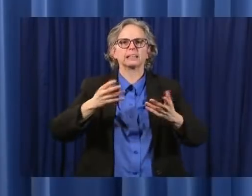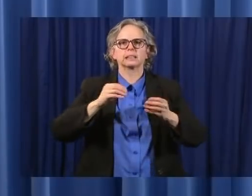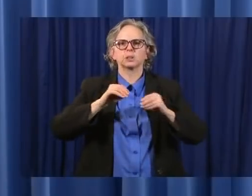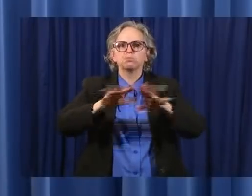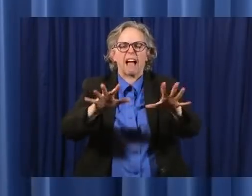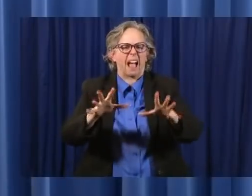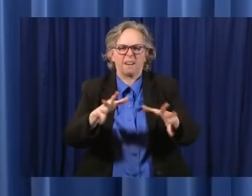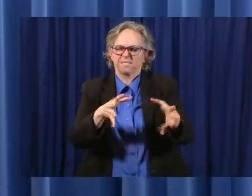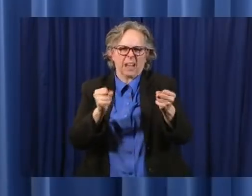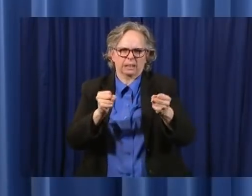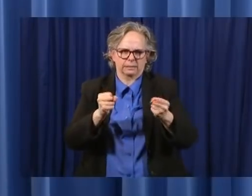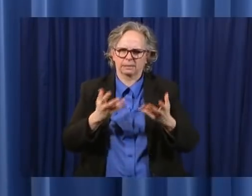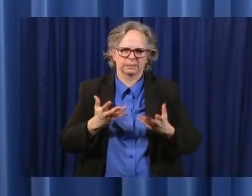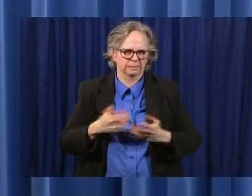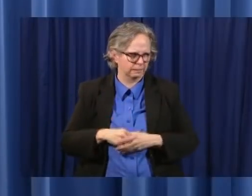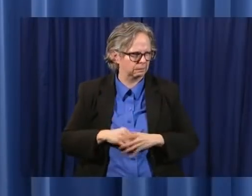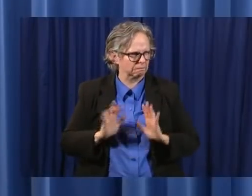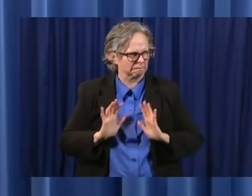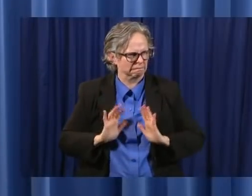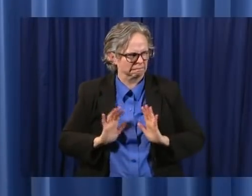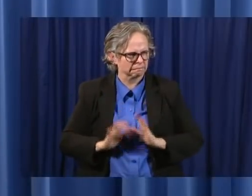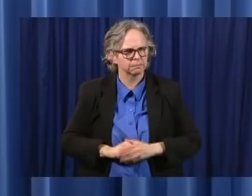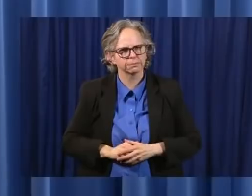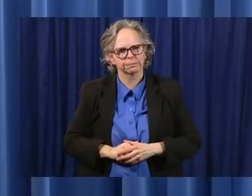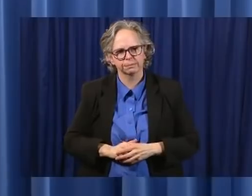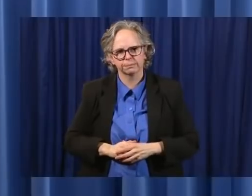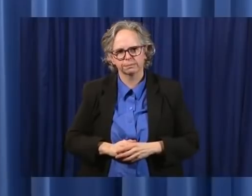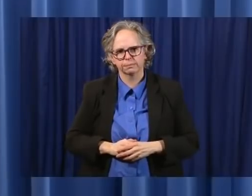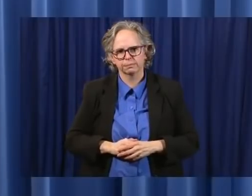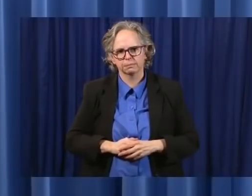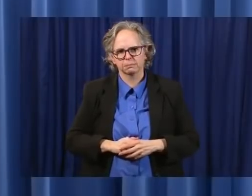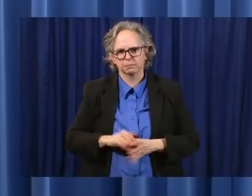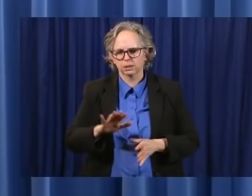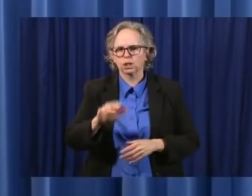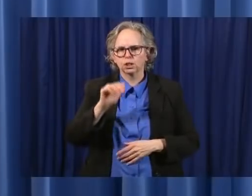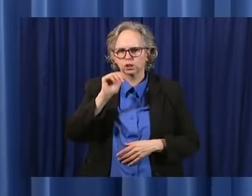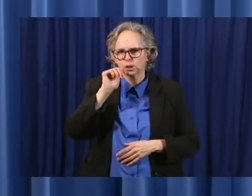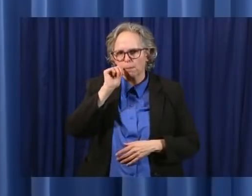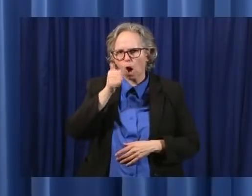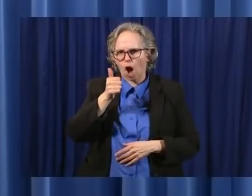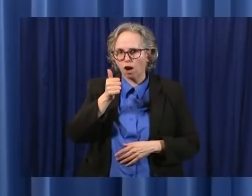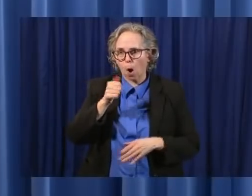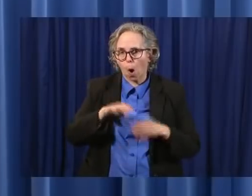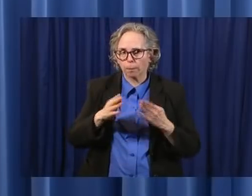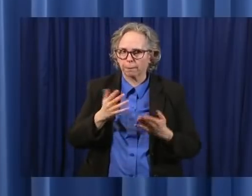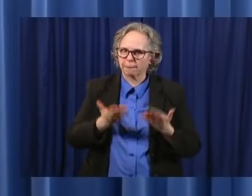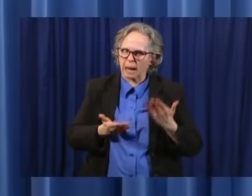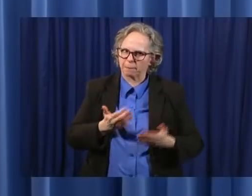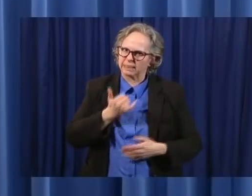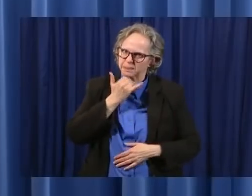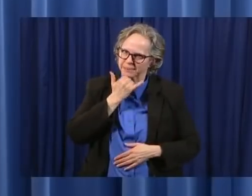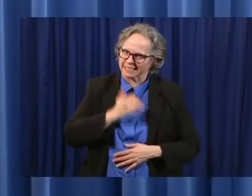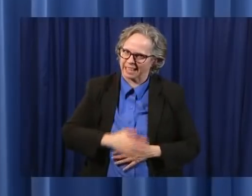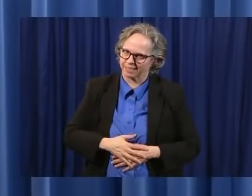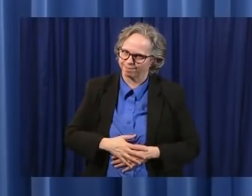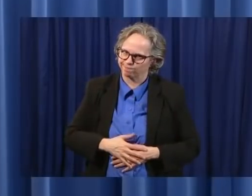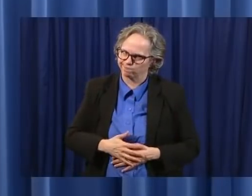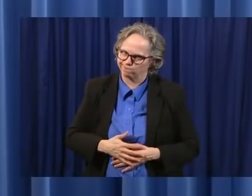would say that was a mistake, and they should not do that. We have in May, we've set